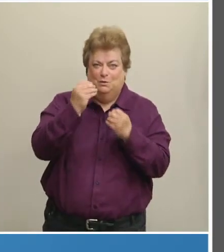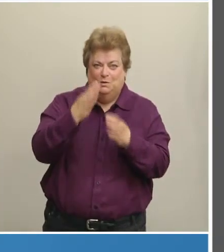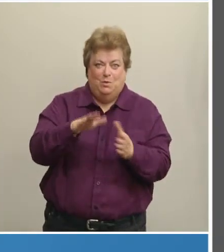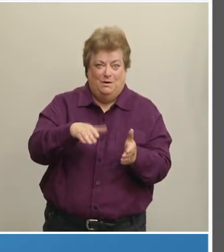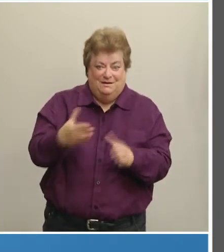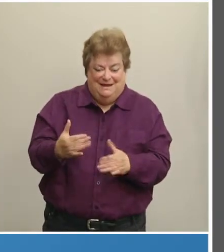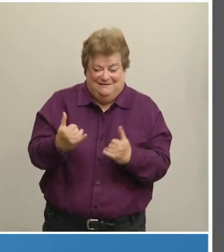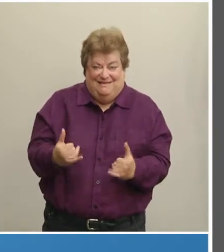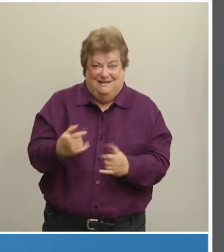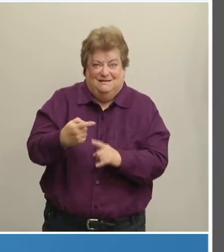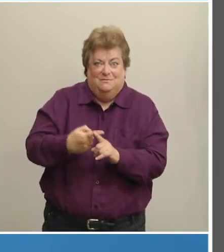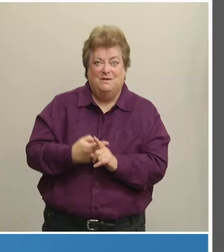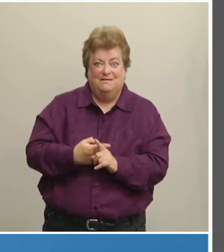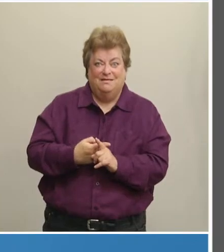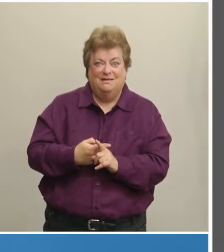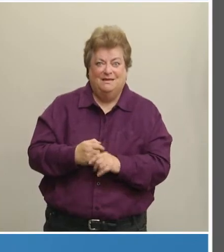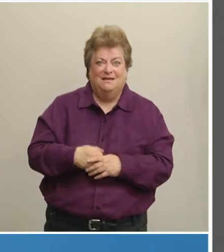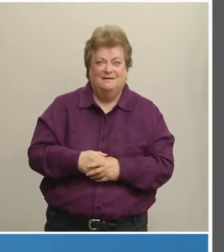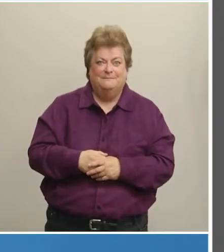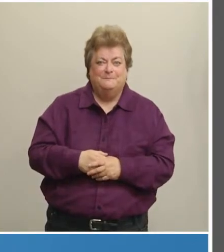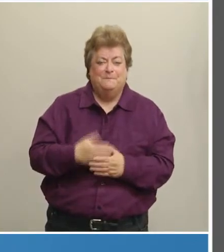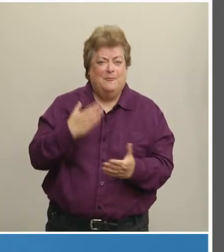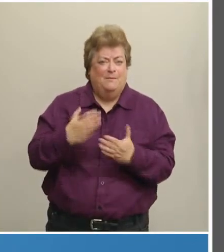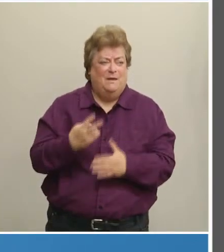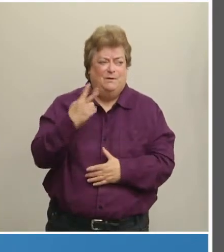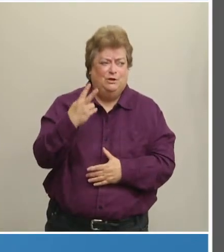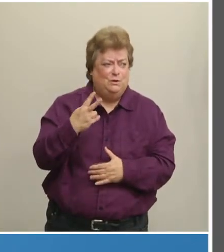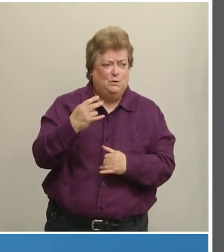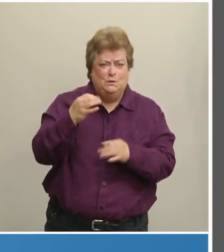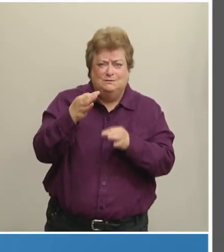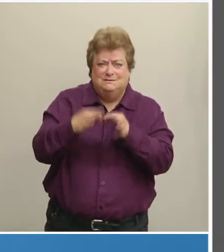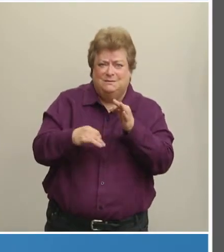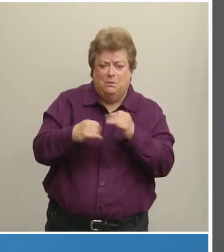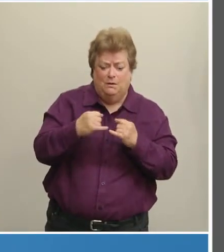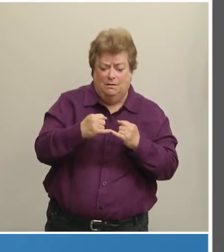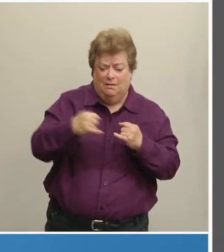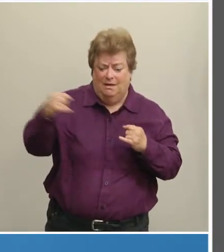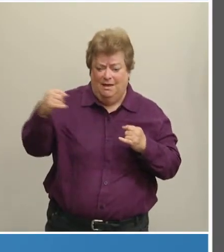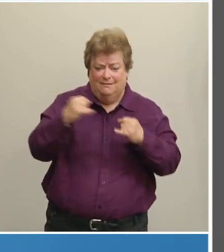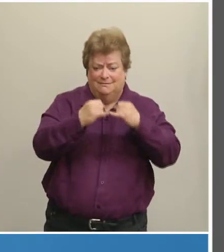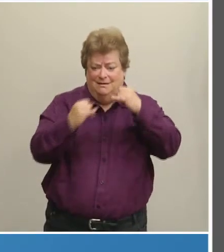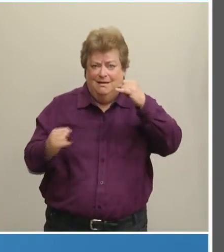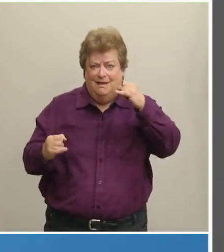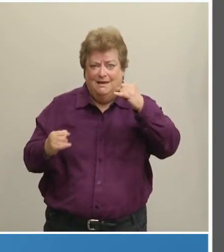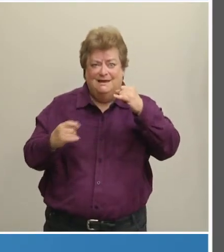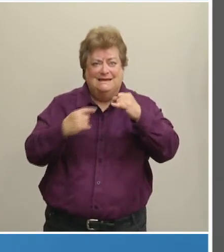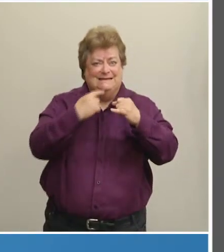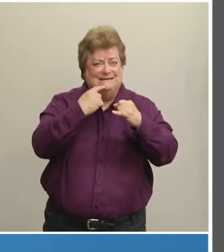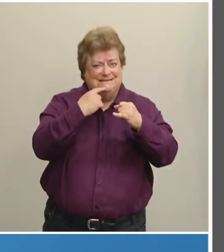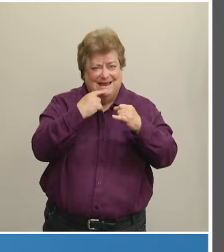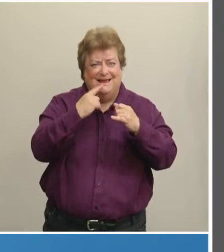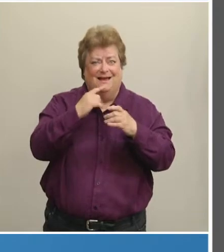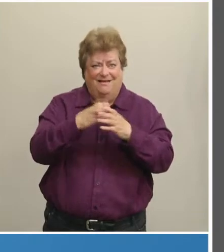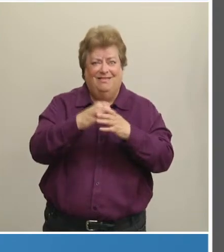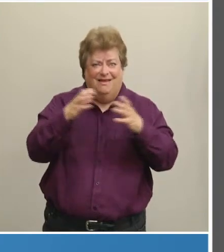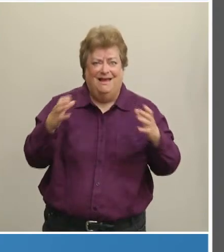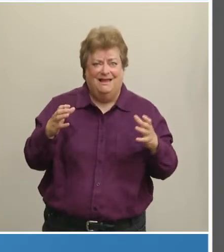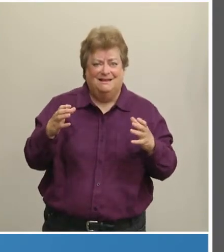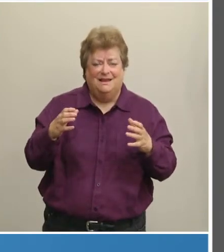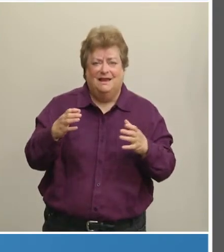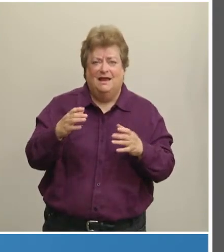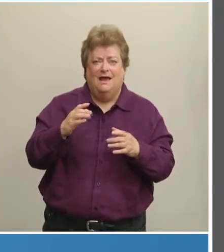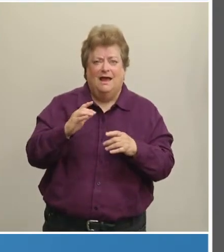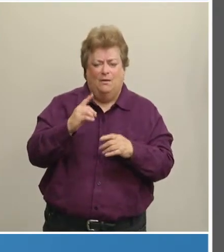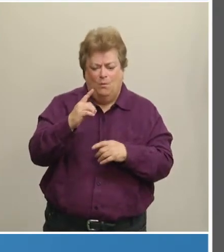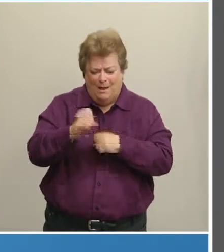Now, these might just be 2 simple lines, but they say so much. They represent a year's worth of work